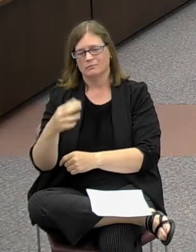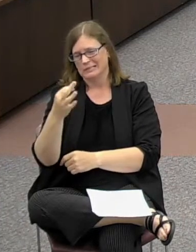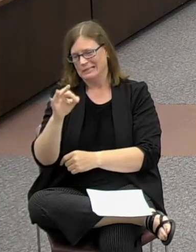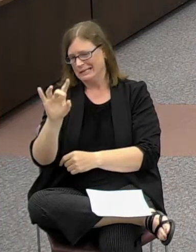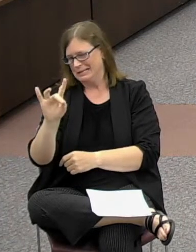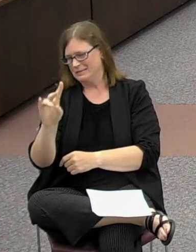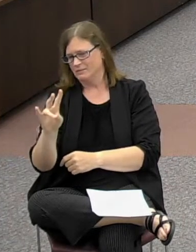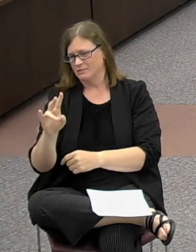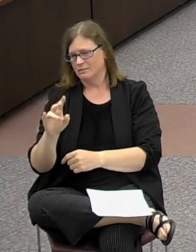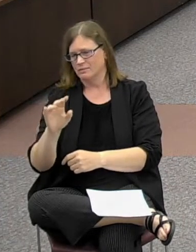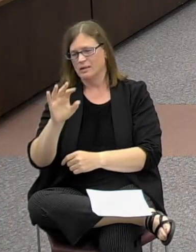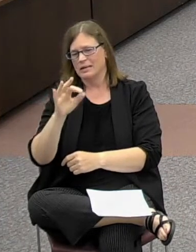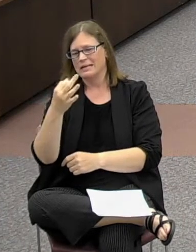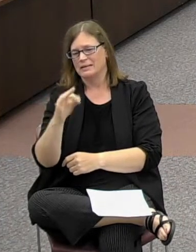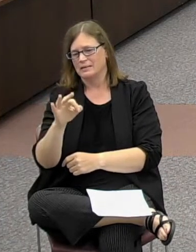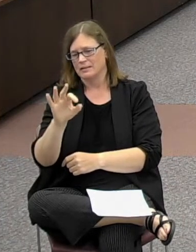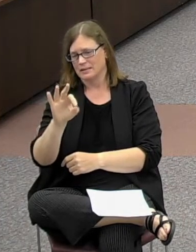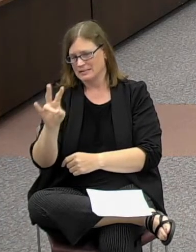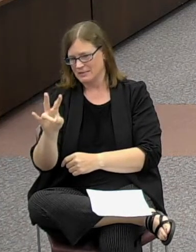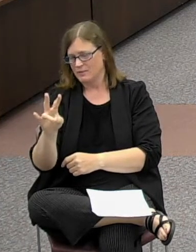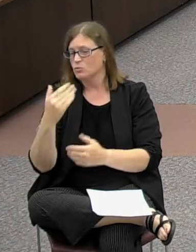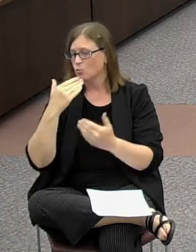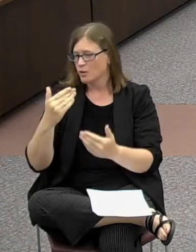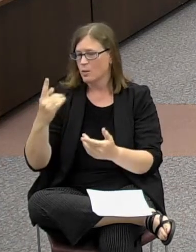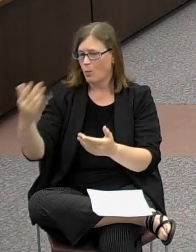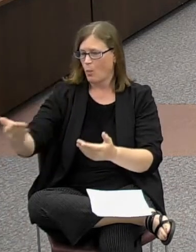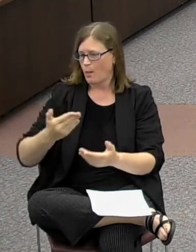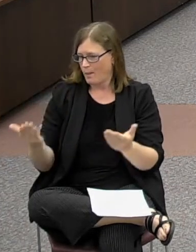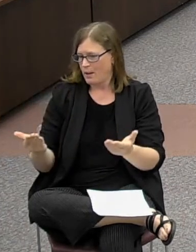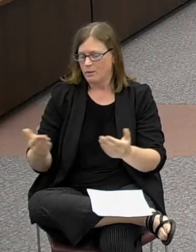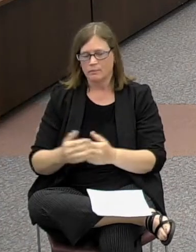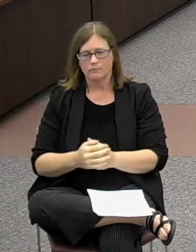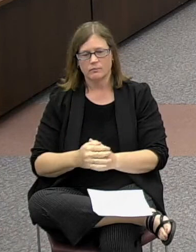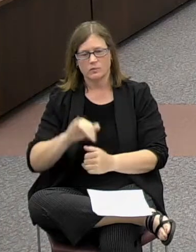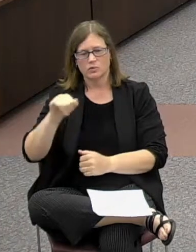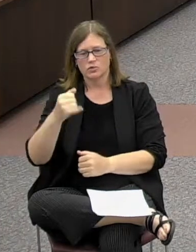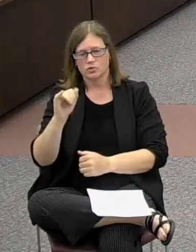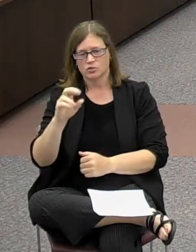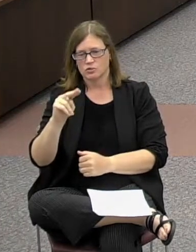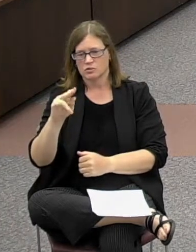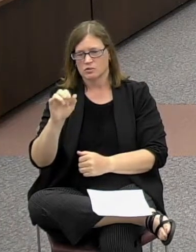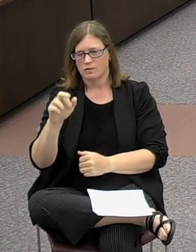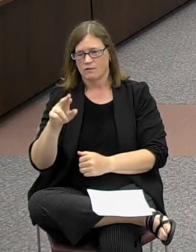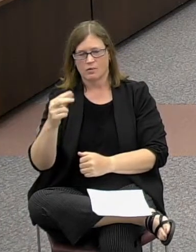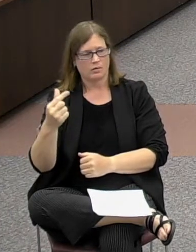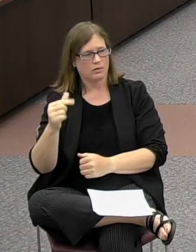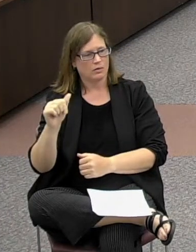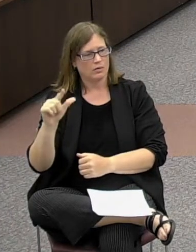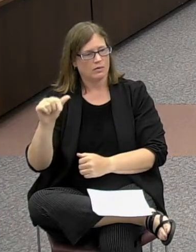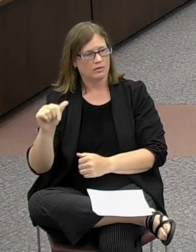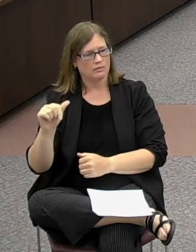So again, congratulations and welcome. Thank you. And would also like to welcome Jennifer Gala.